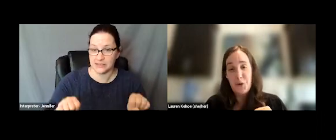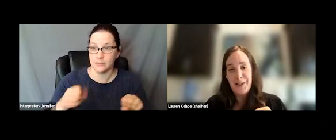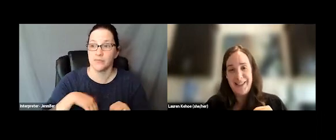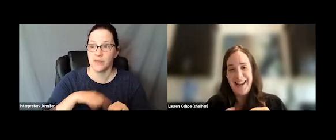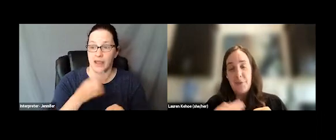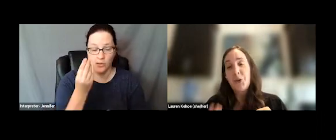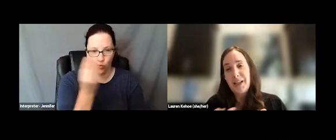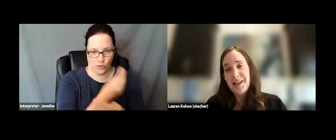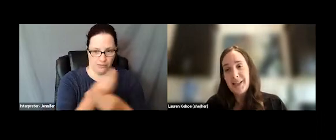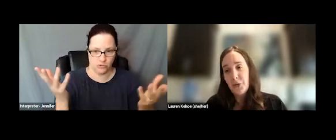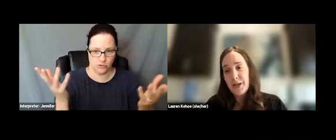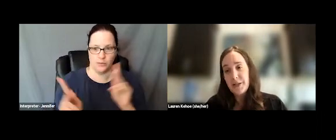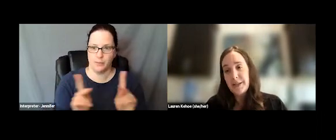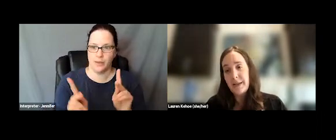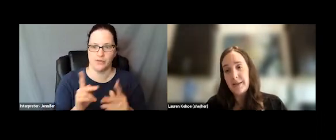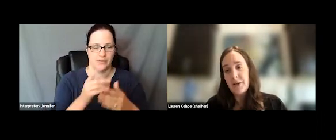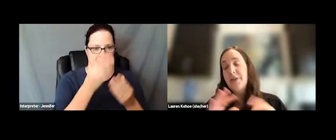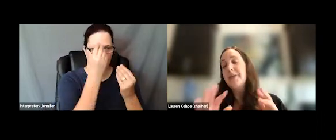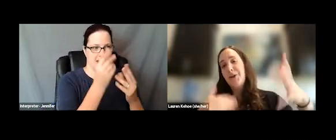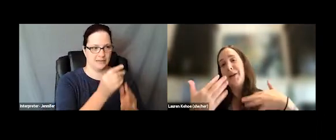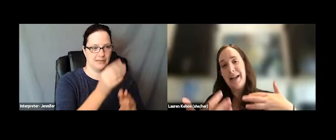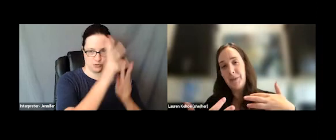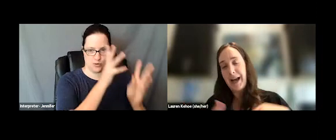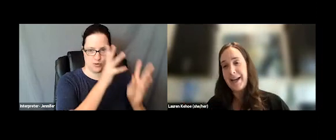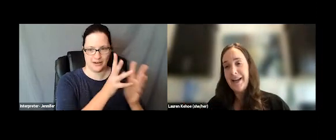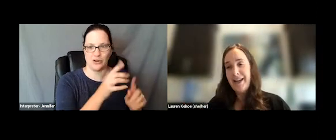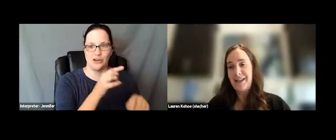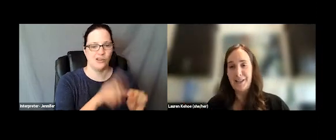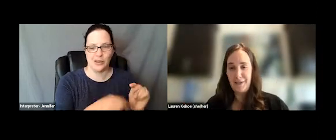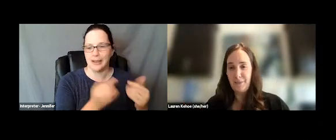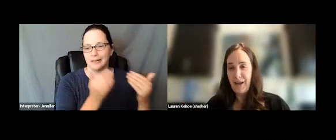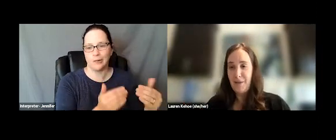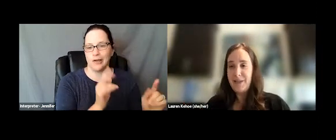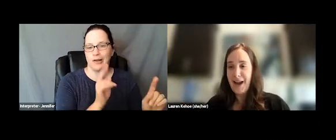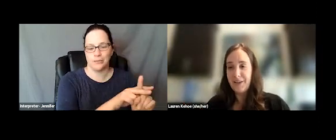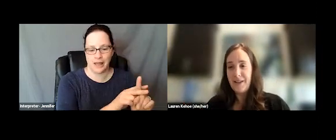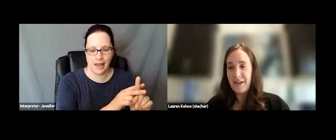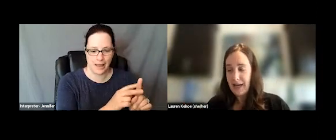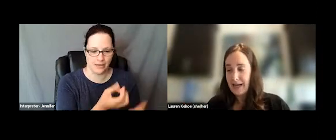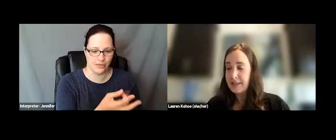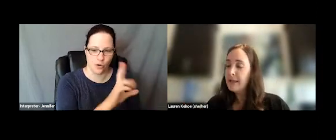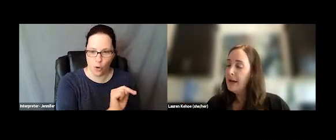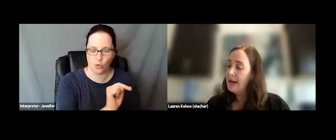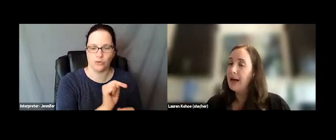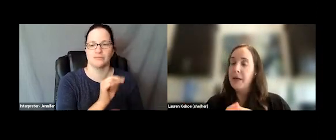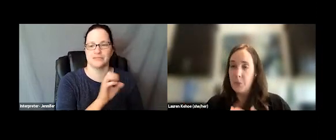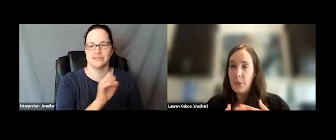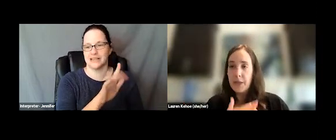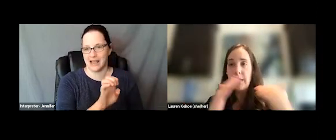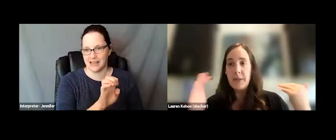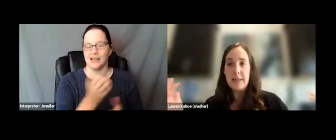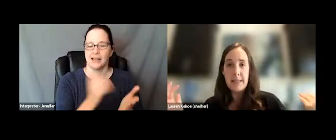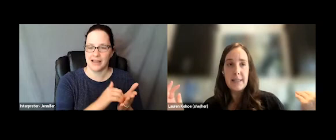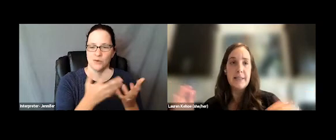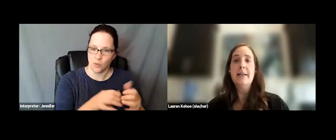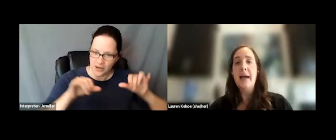told the content creators that they couldn't then go in and apply custom style to their guides. Again, we wanted to